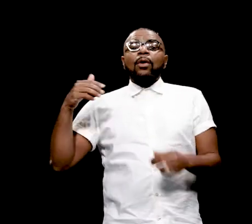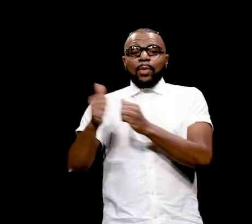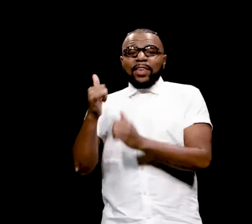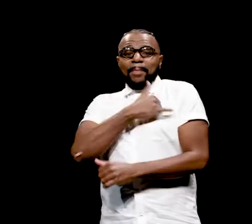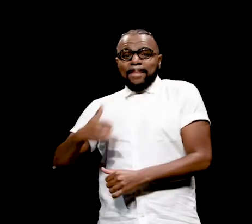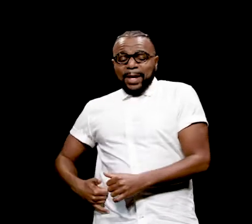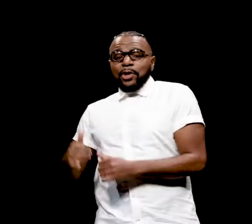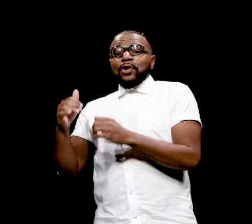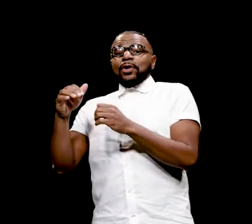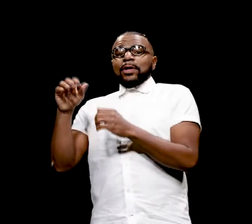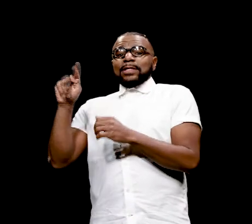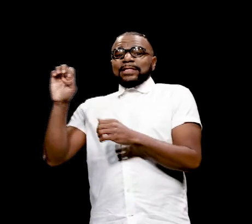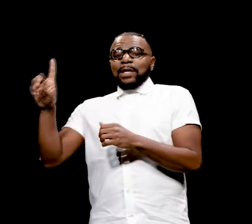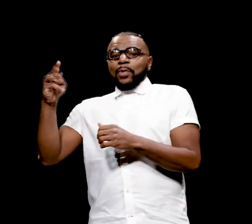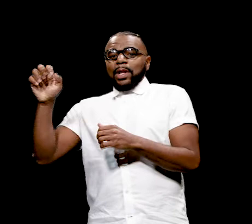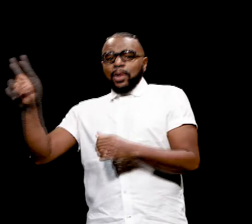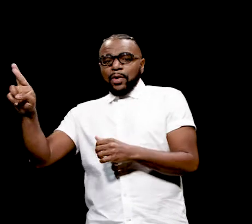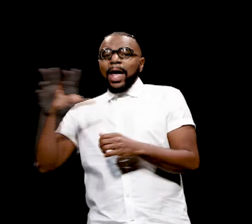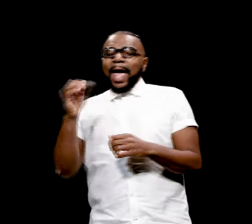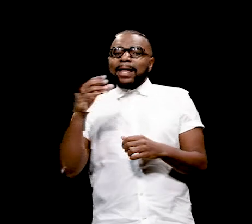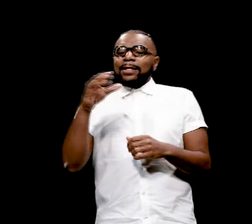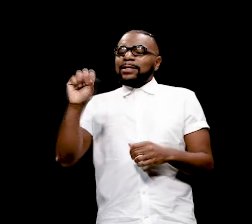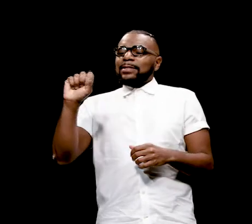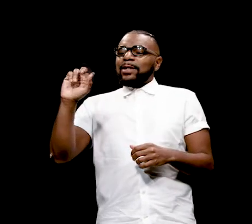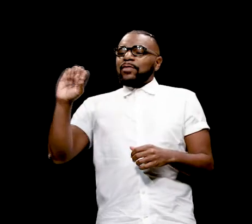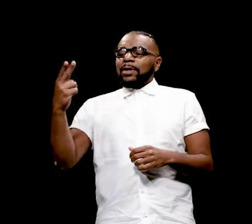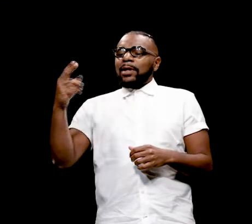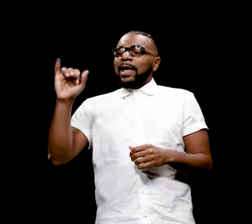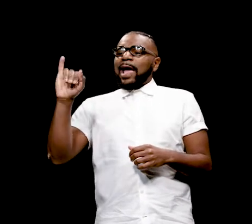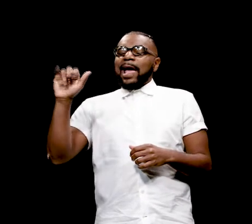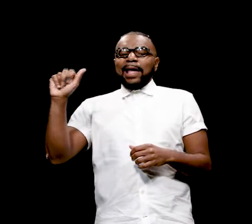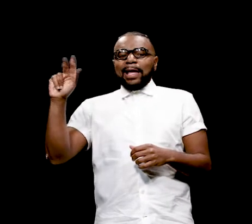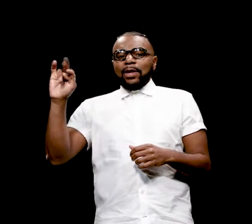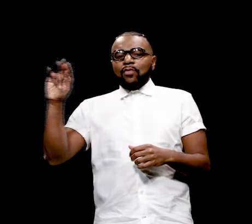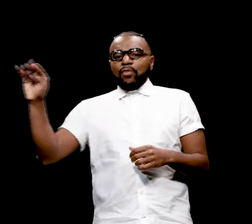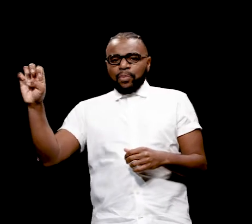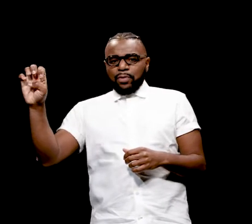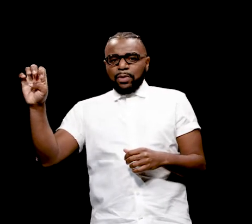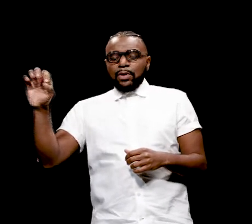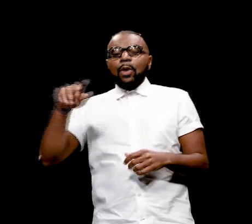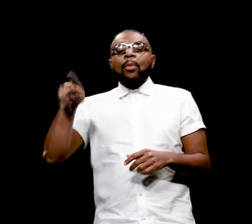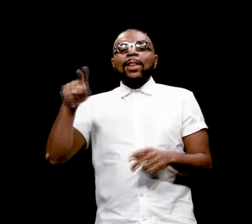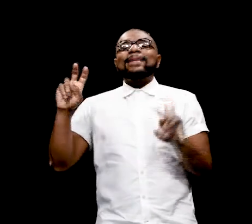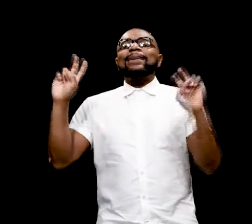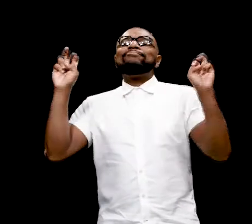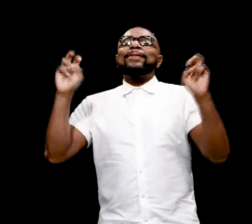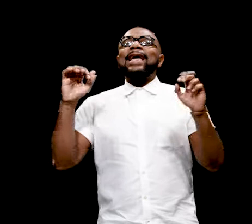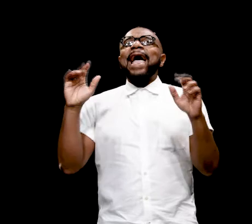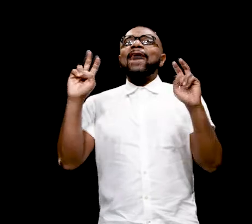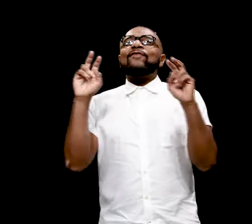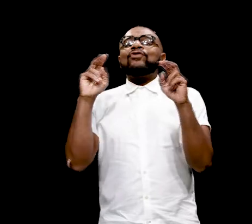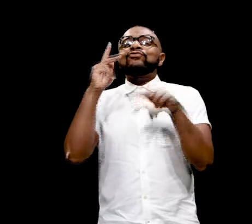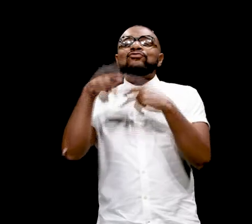Sarah Iannarone at the Mayoral Debate for Black Portland. Portland is a tale of two cities. We are